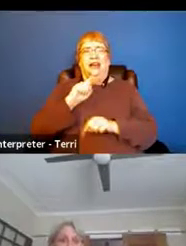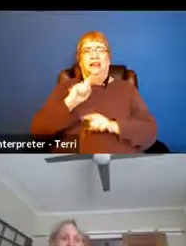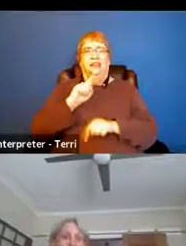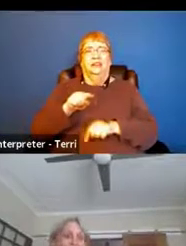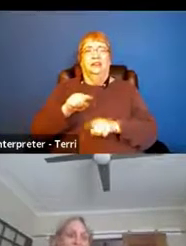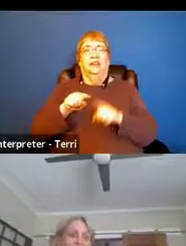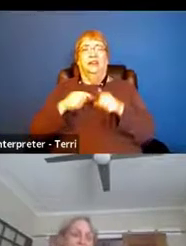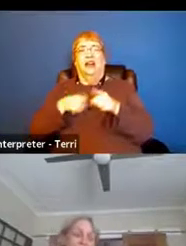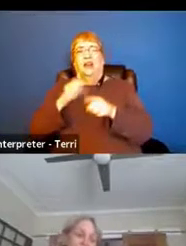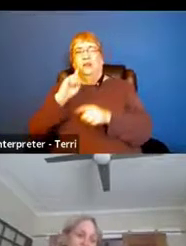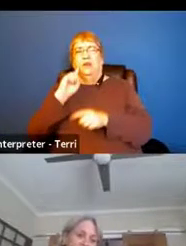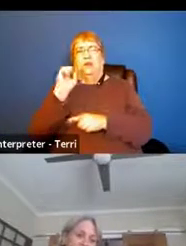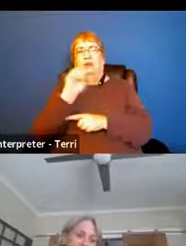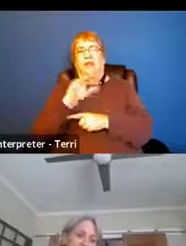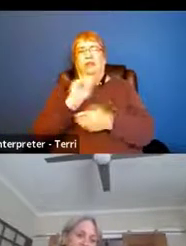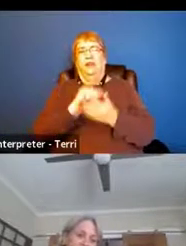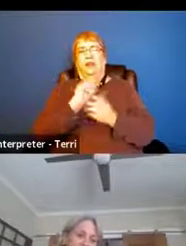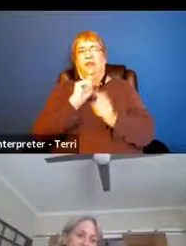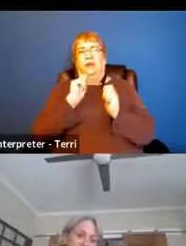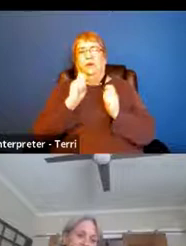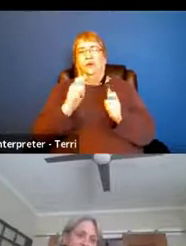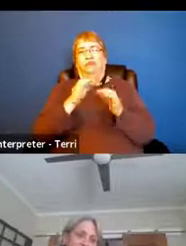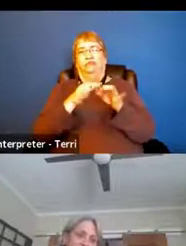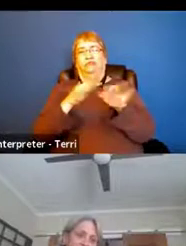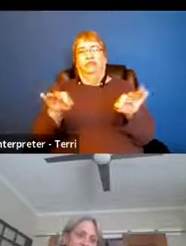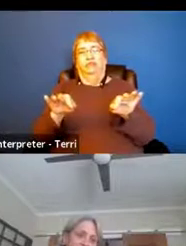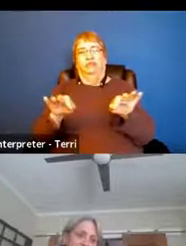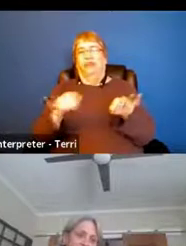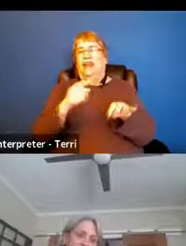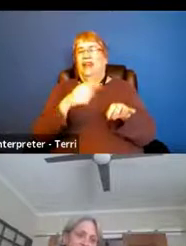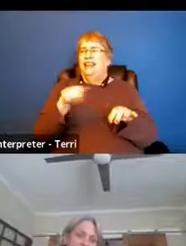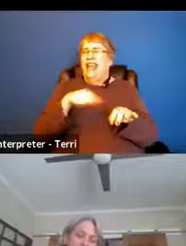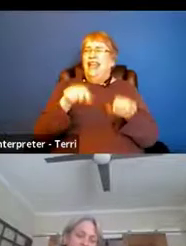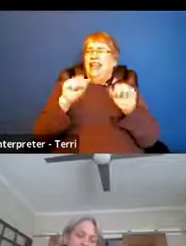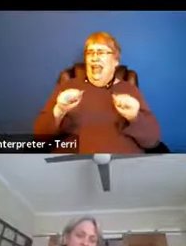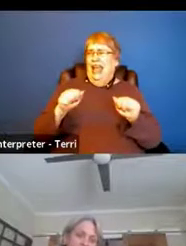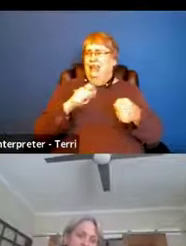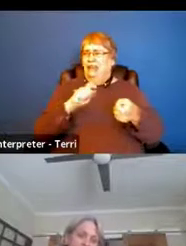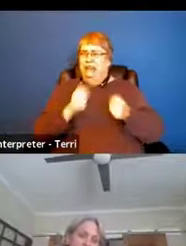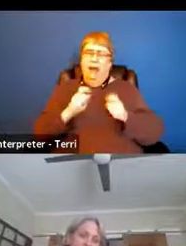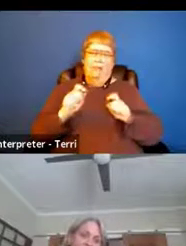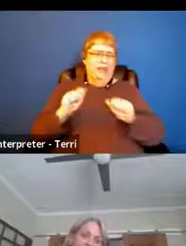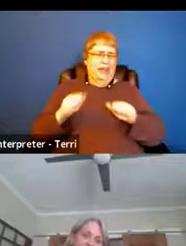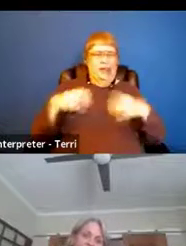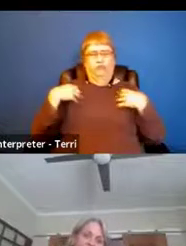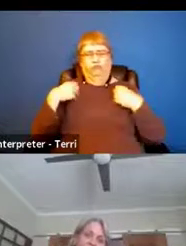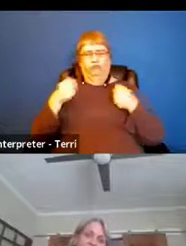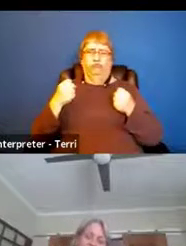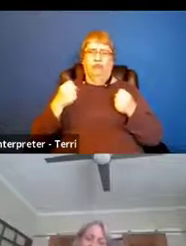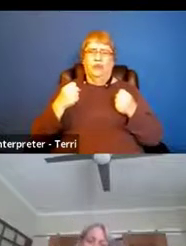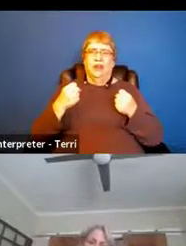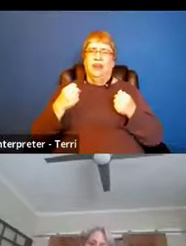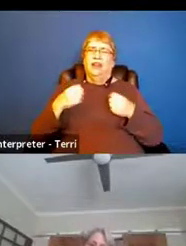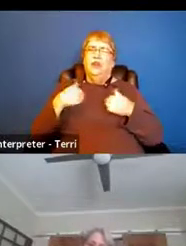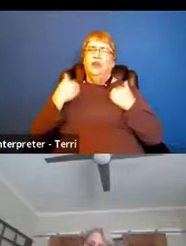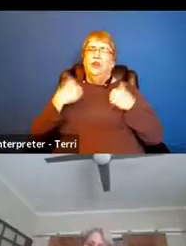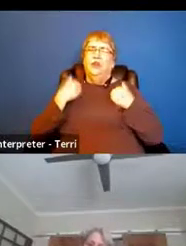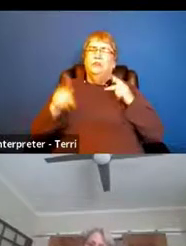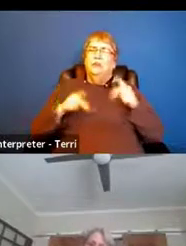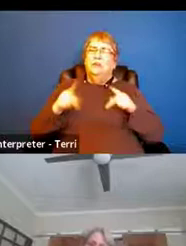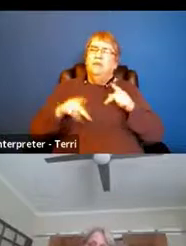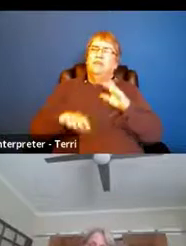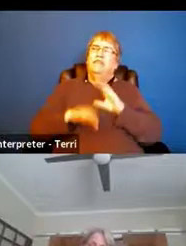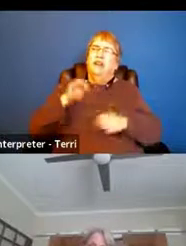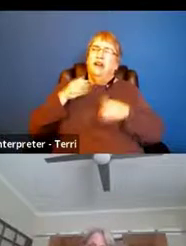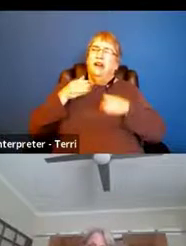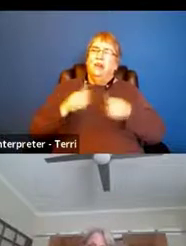quick before we do that in a sentence here. Youth are resilient and adaptable, and they are finding ways to manage